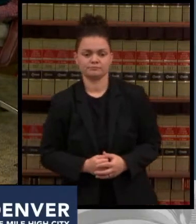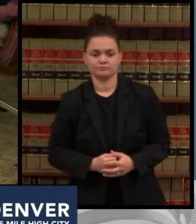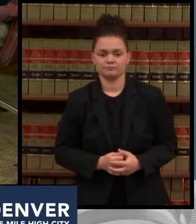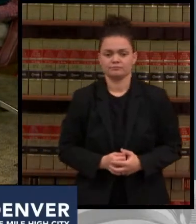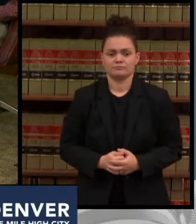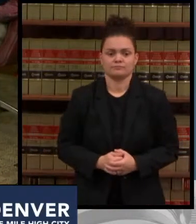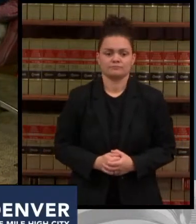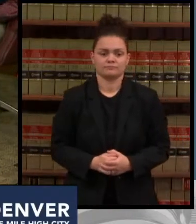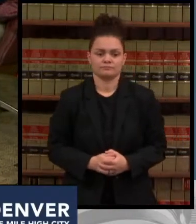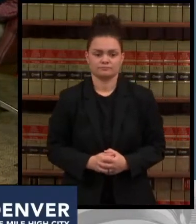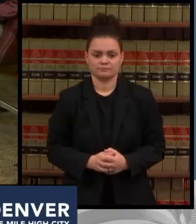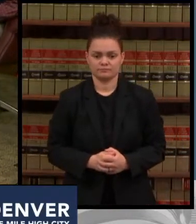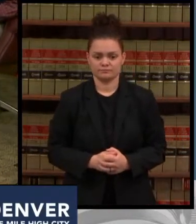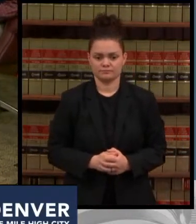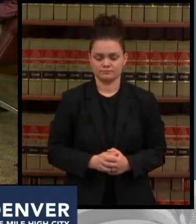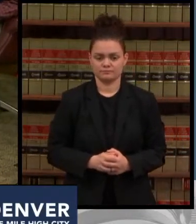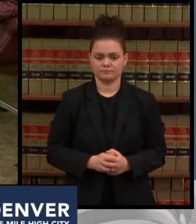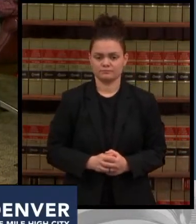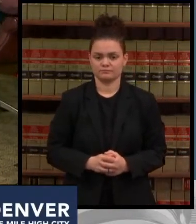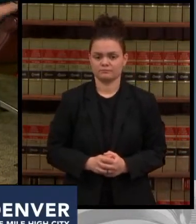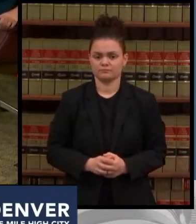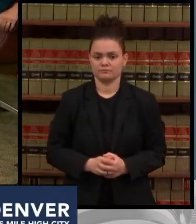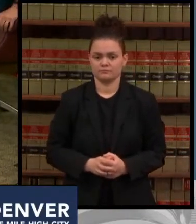Go ahead.